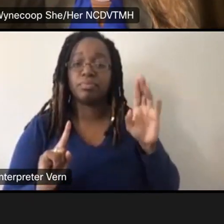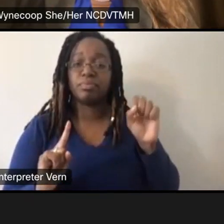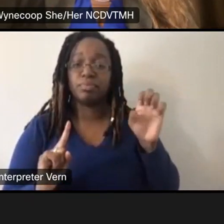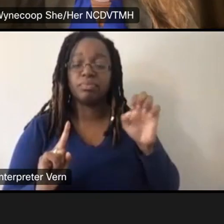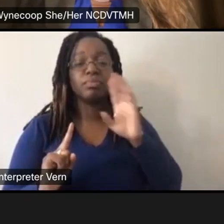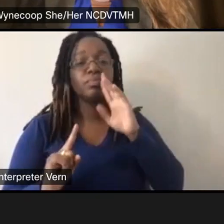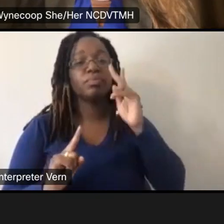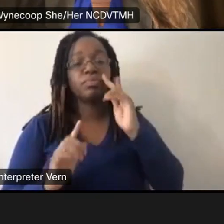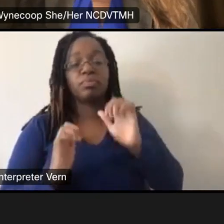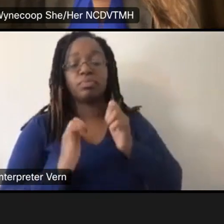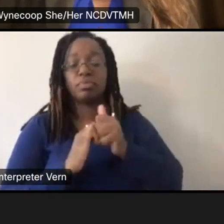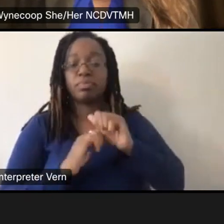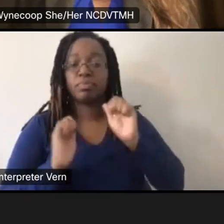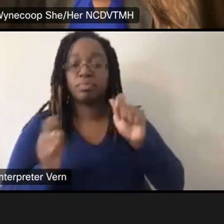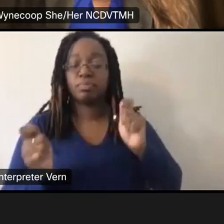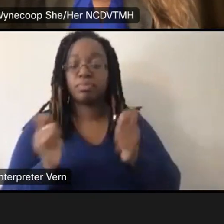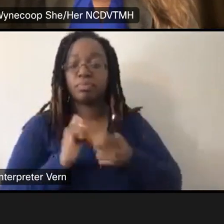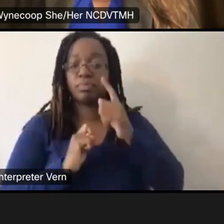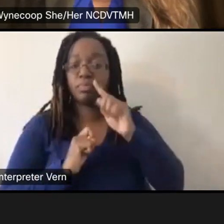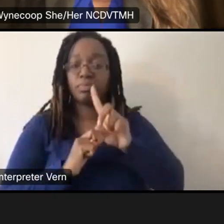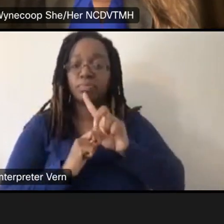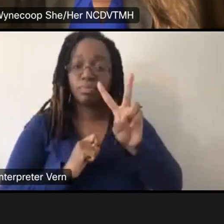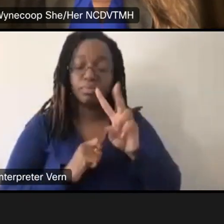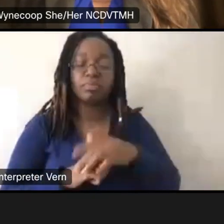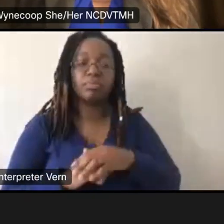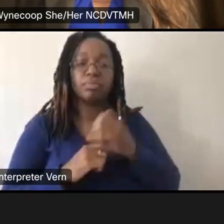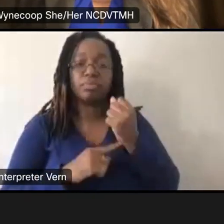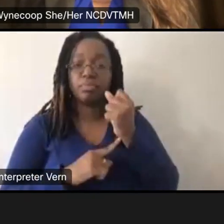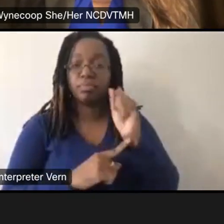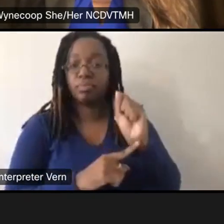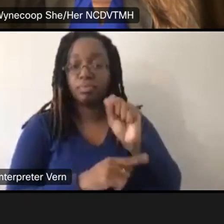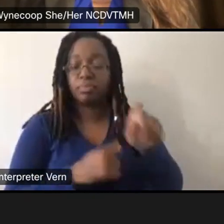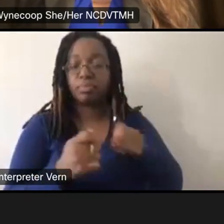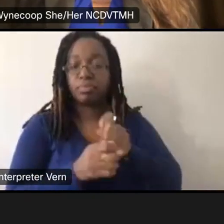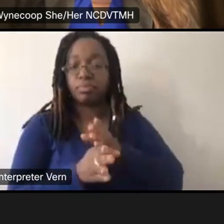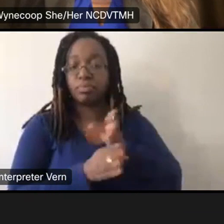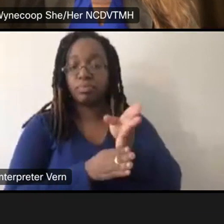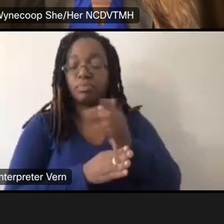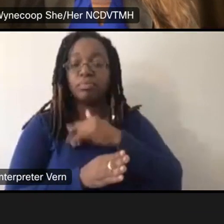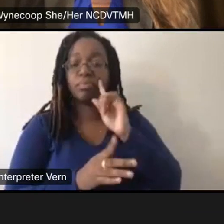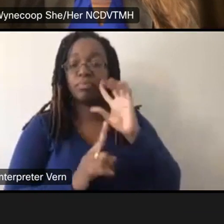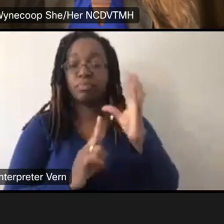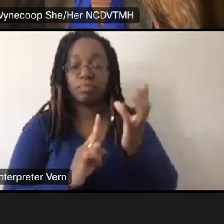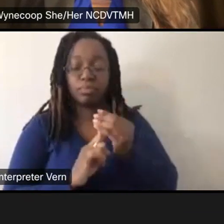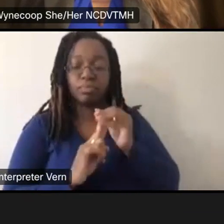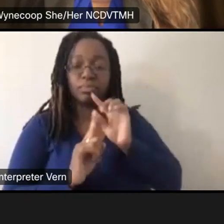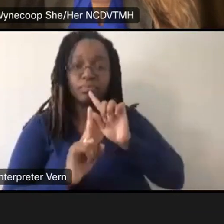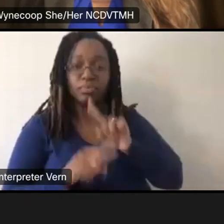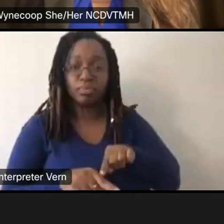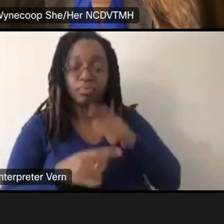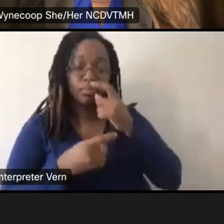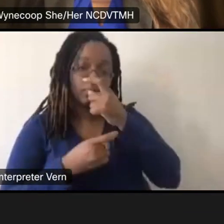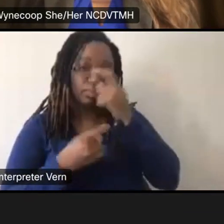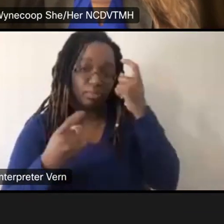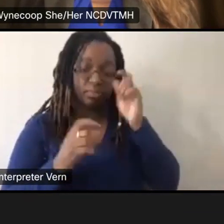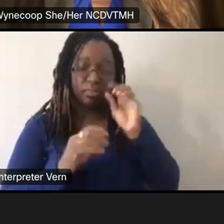field and movement. This is part of doing the accessible, culturally responsive, trauma-informed work and framework by